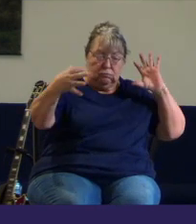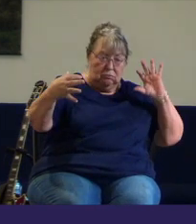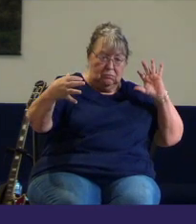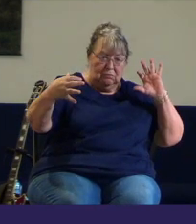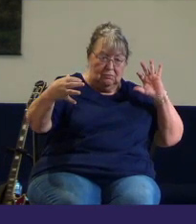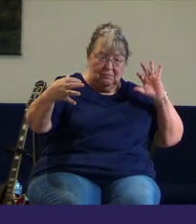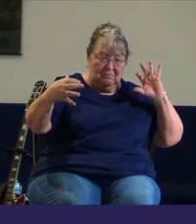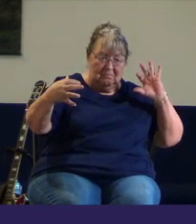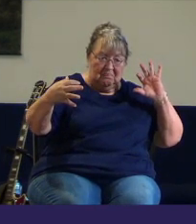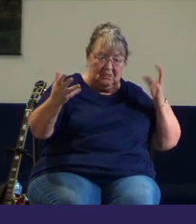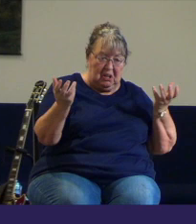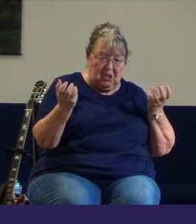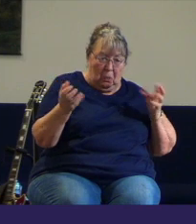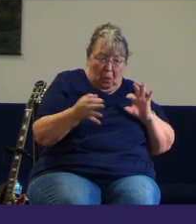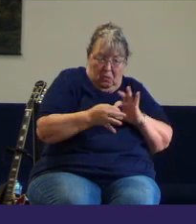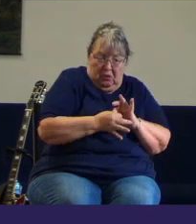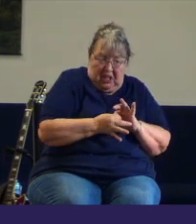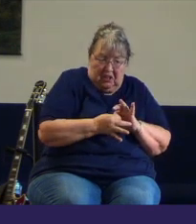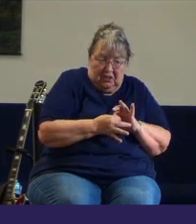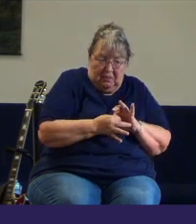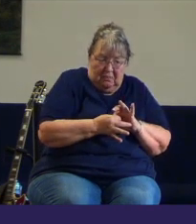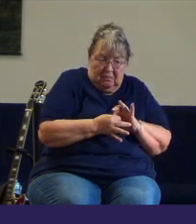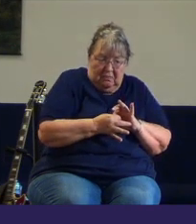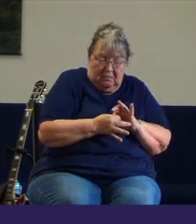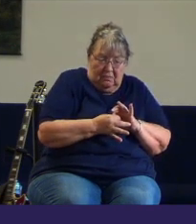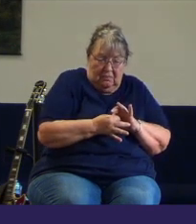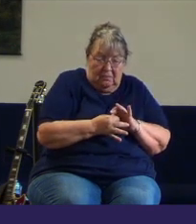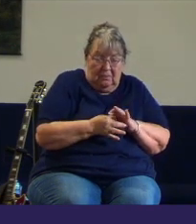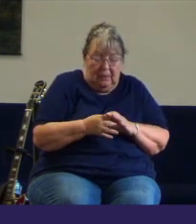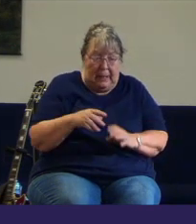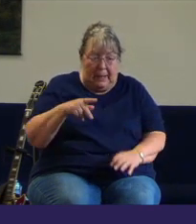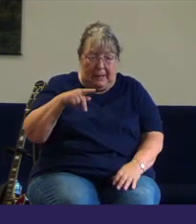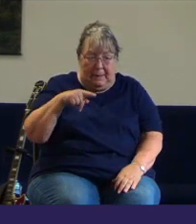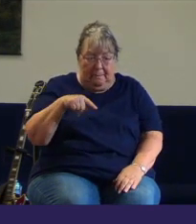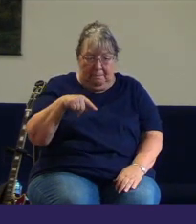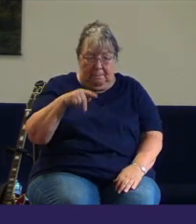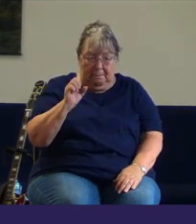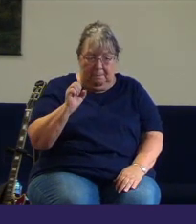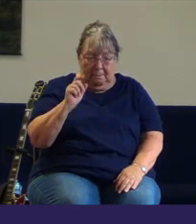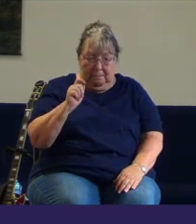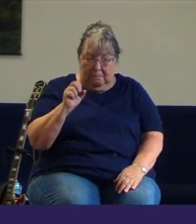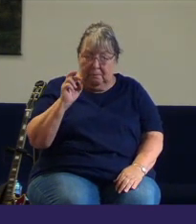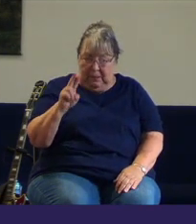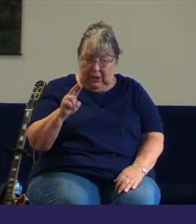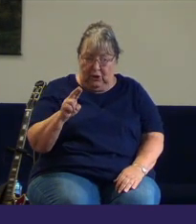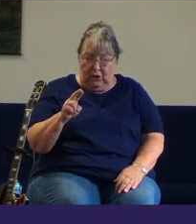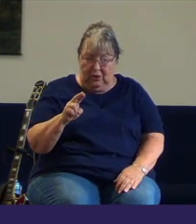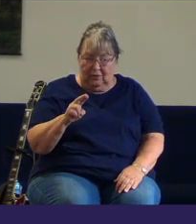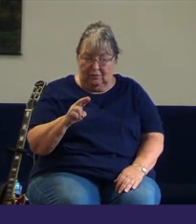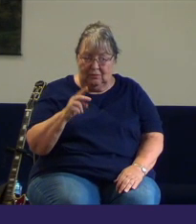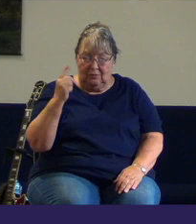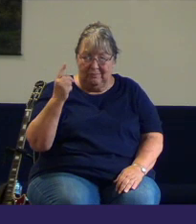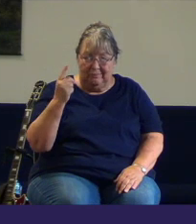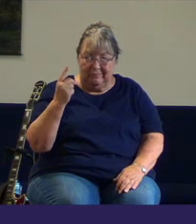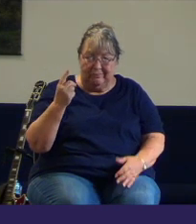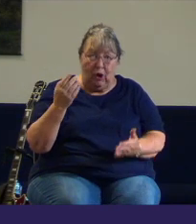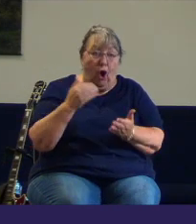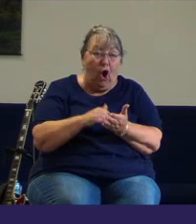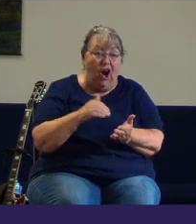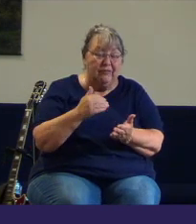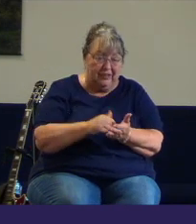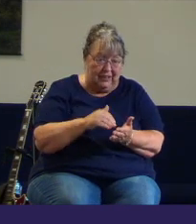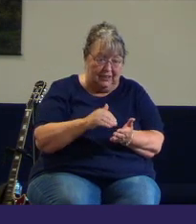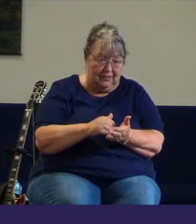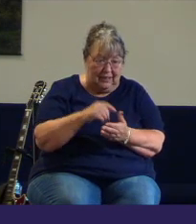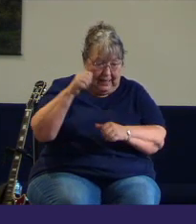with God. And so Peter was good at doing that, or allowing the enemy to use him in that area. So they thought that Jesus should be out there